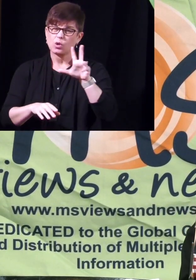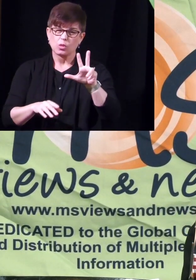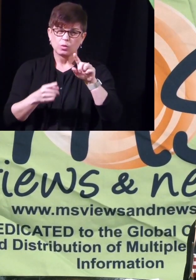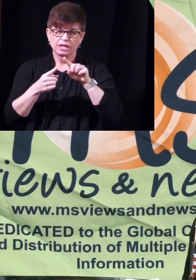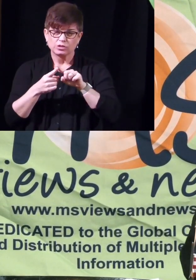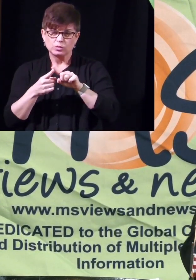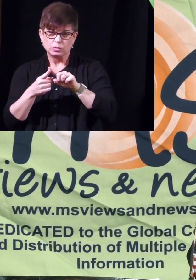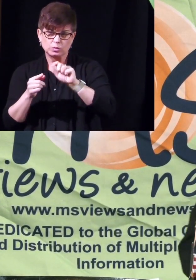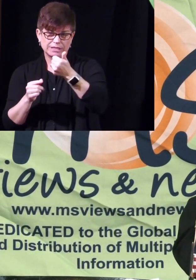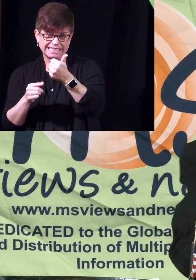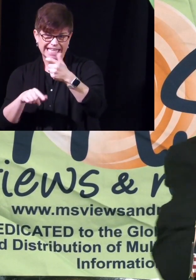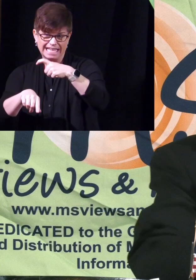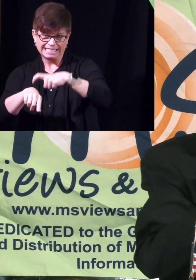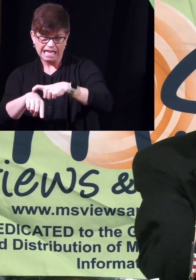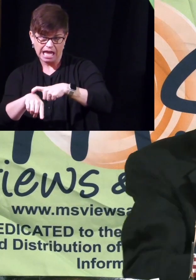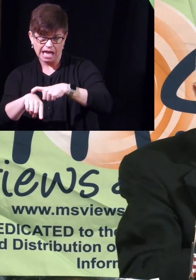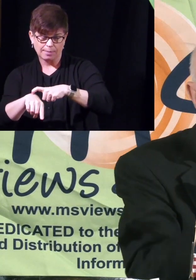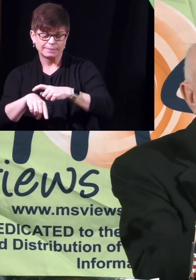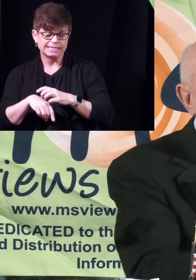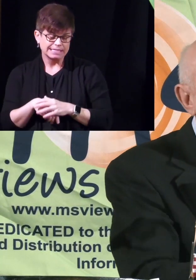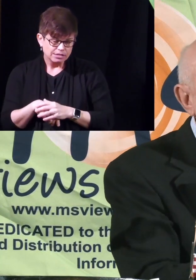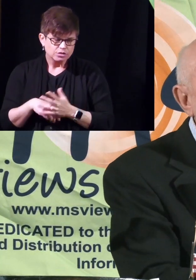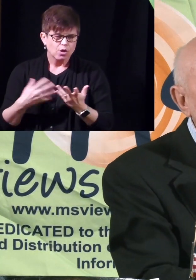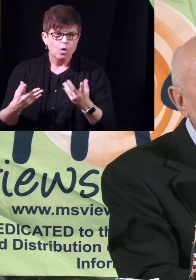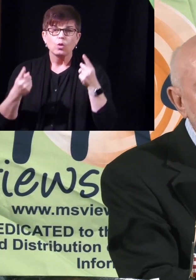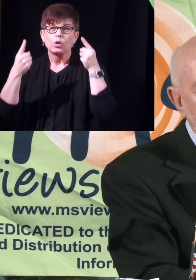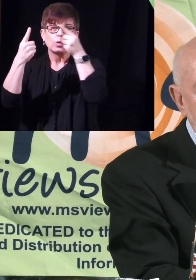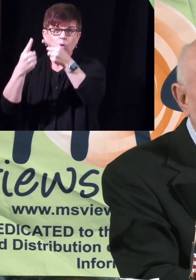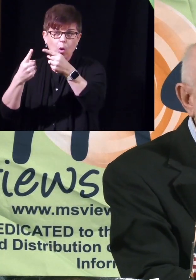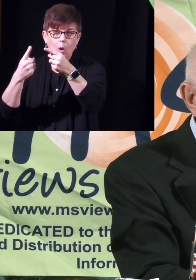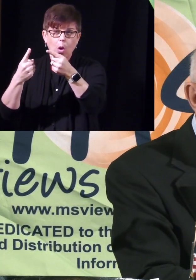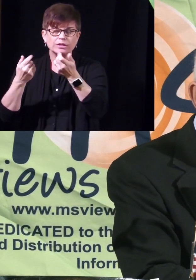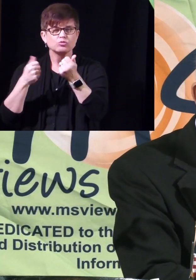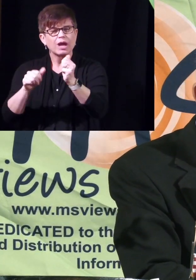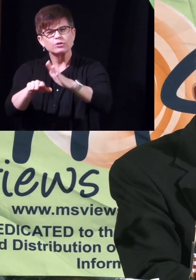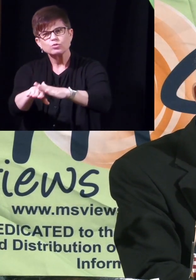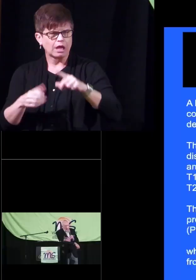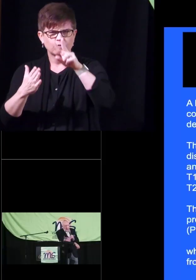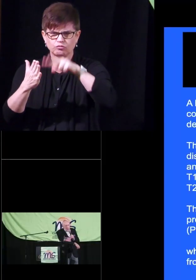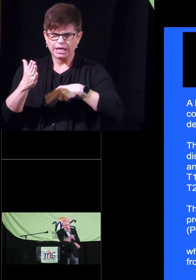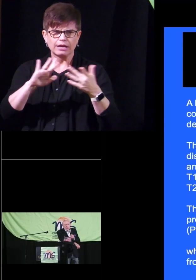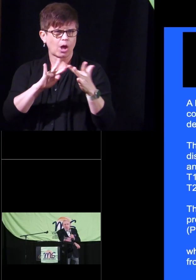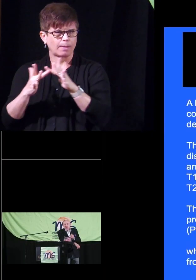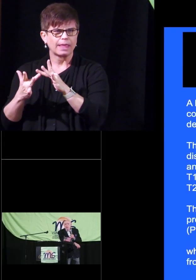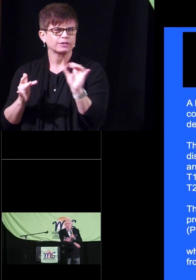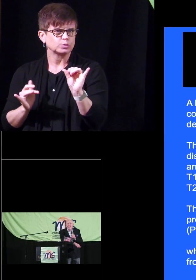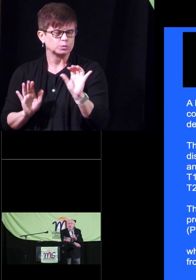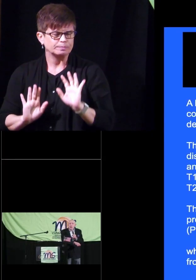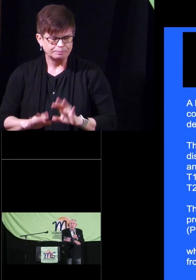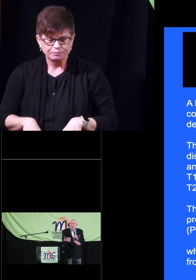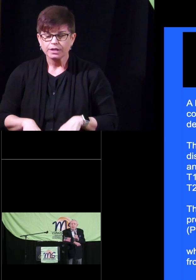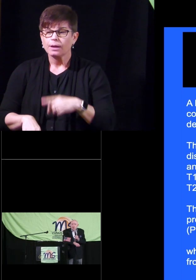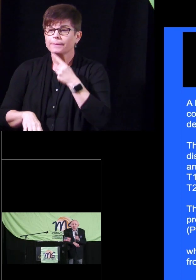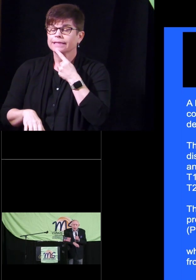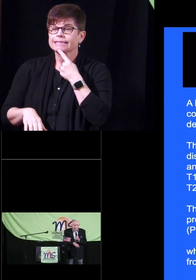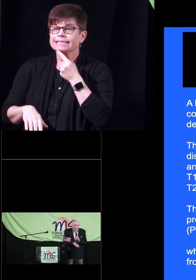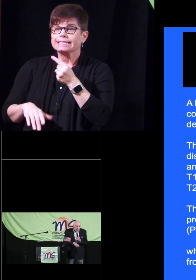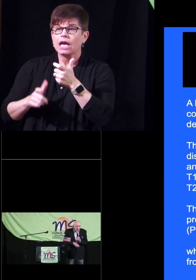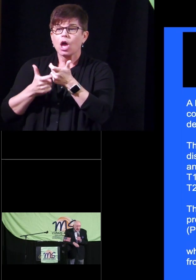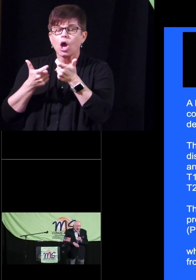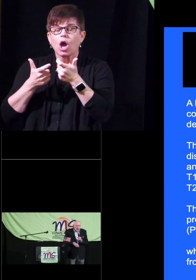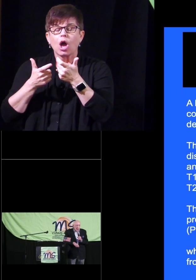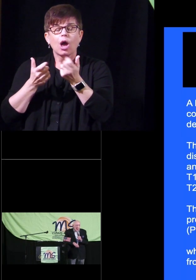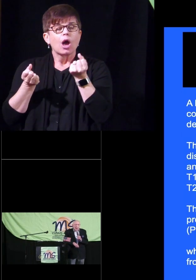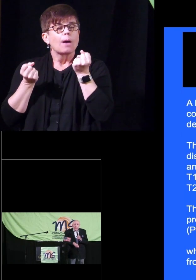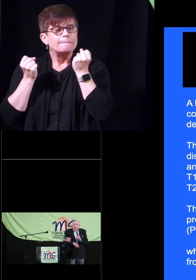controls. And so the goals of all our treatments are going to be to try and slow all these things down. So what this says is that a large proportion of